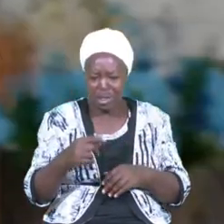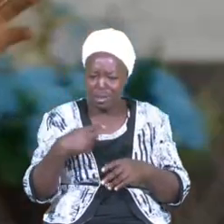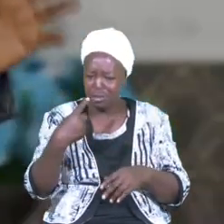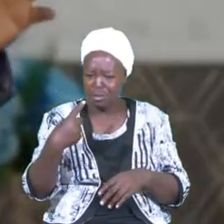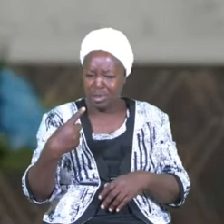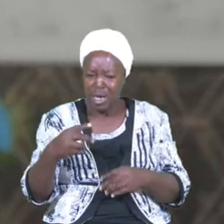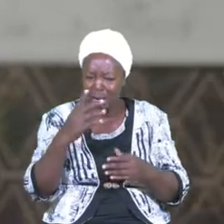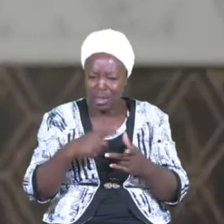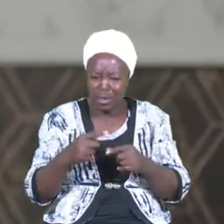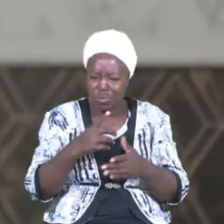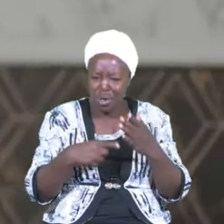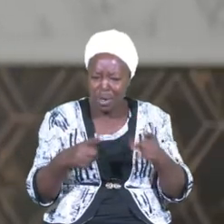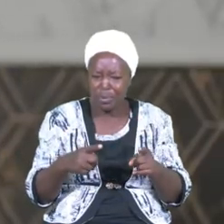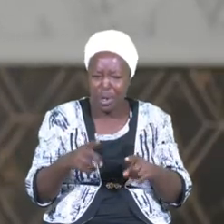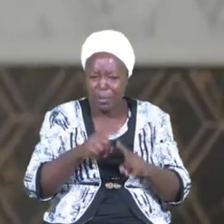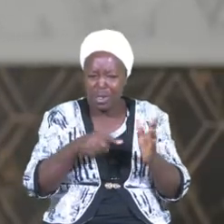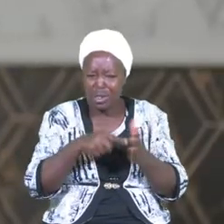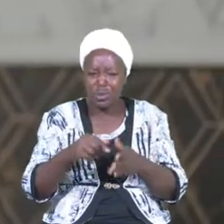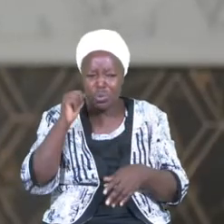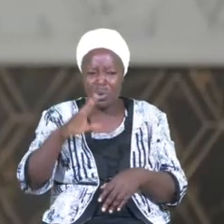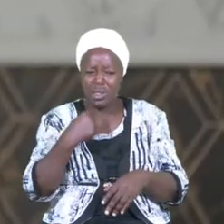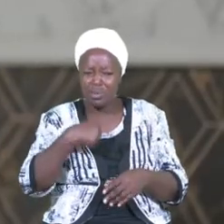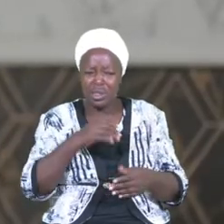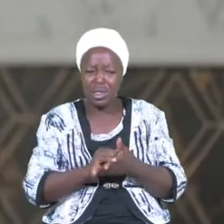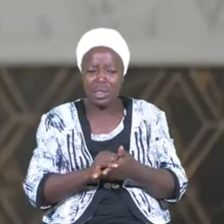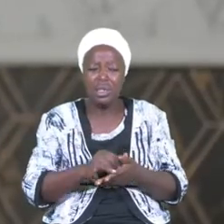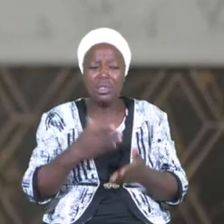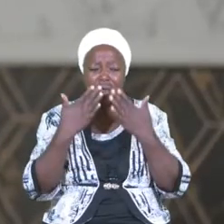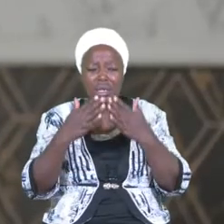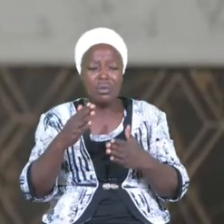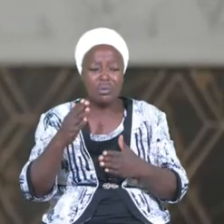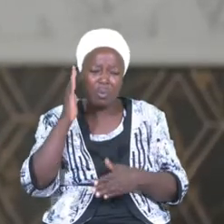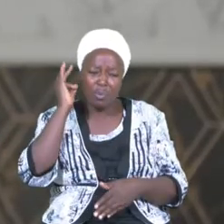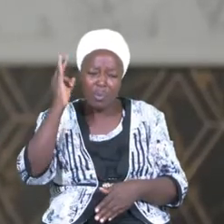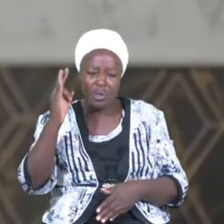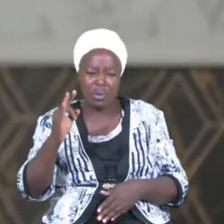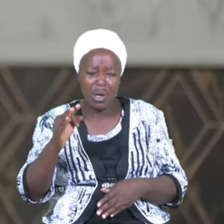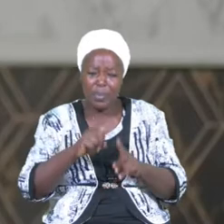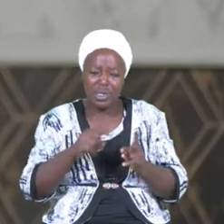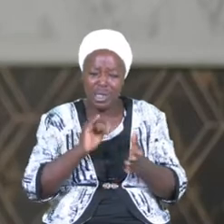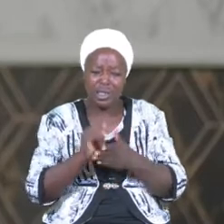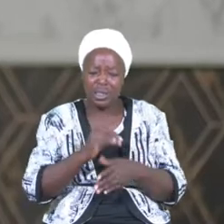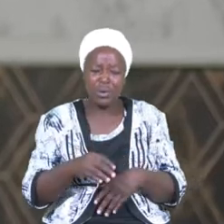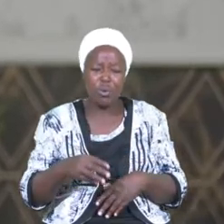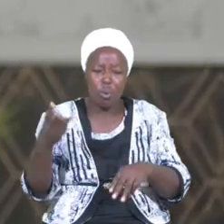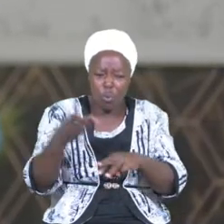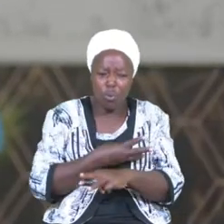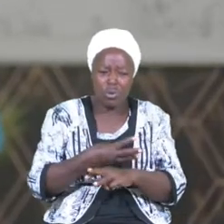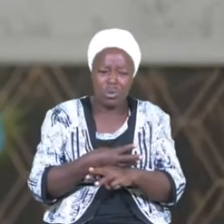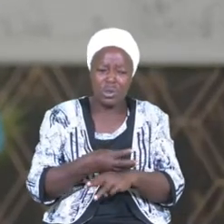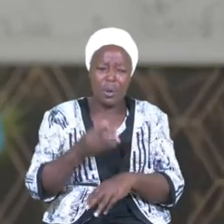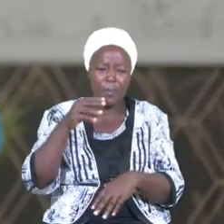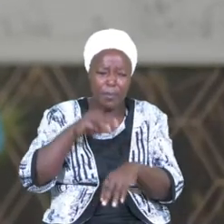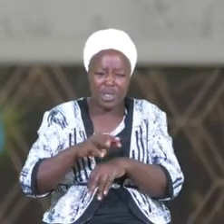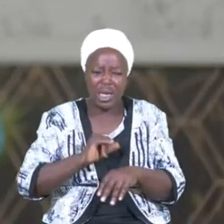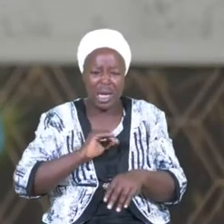the worst message I ever listened to in my life. And then the queue was still there. She